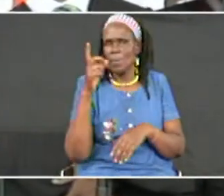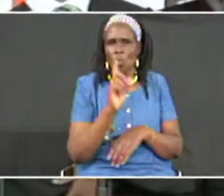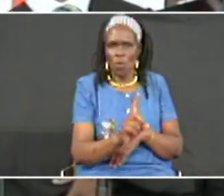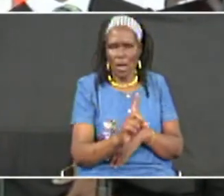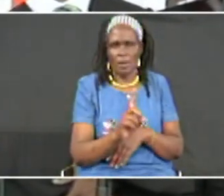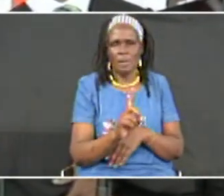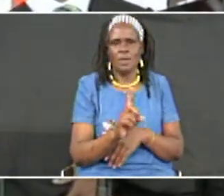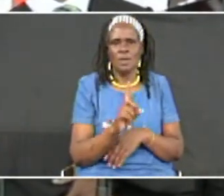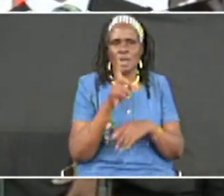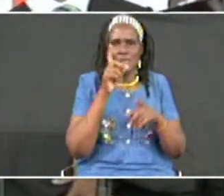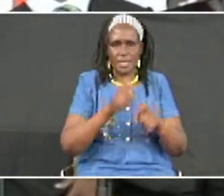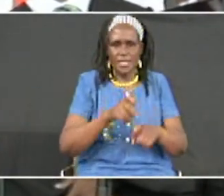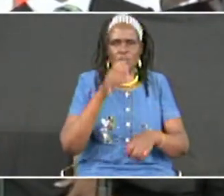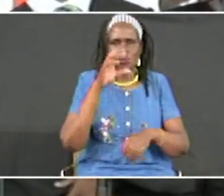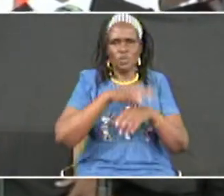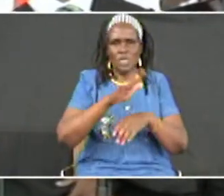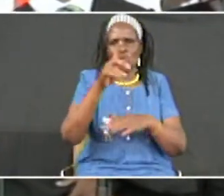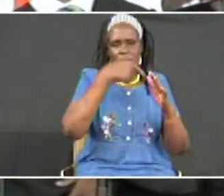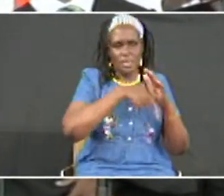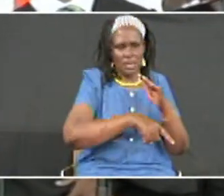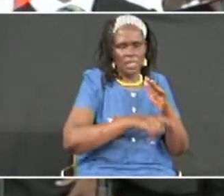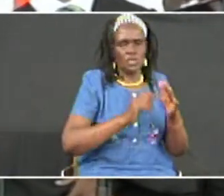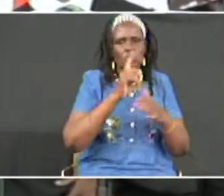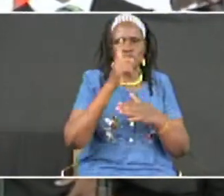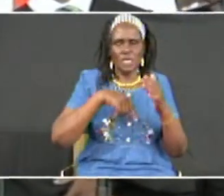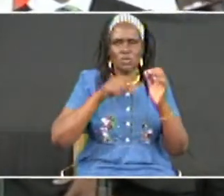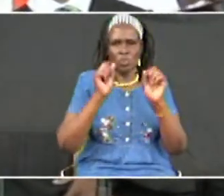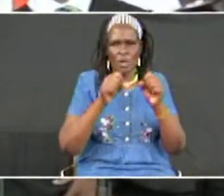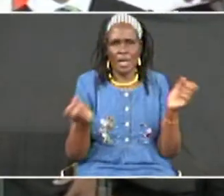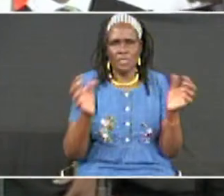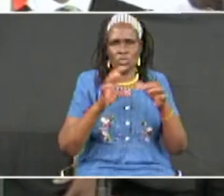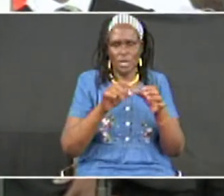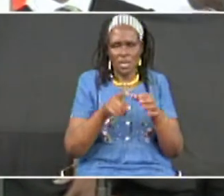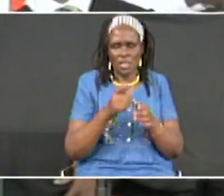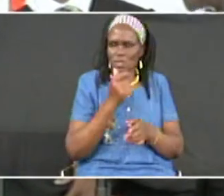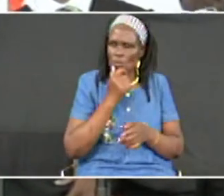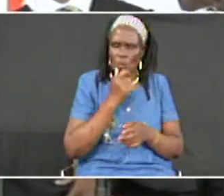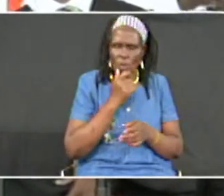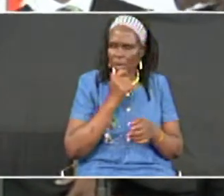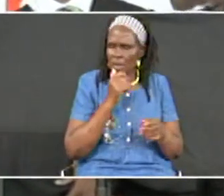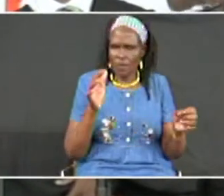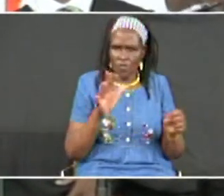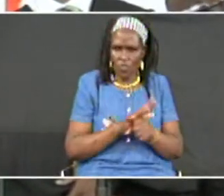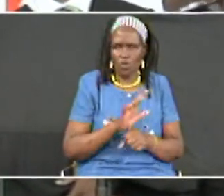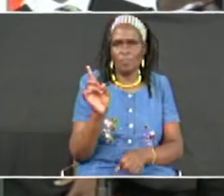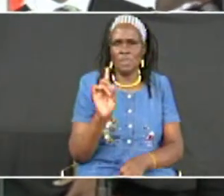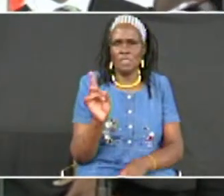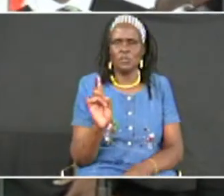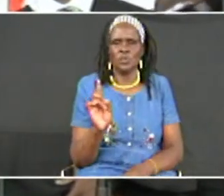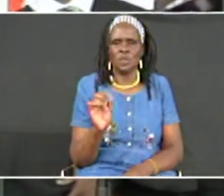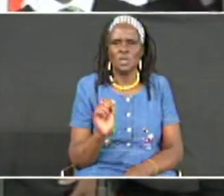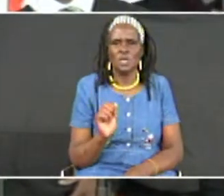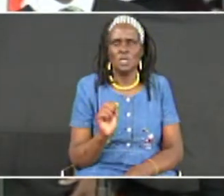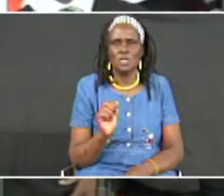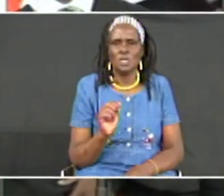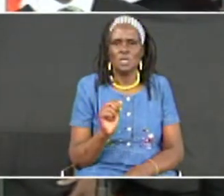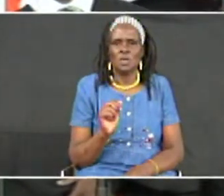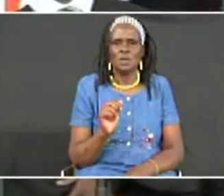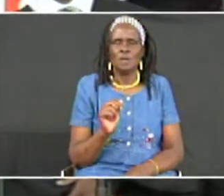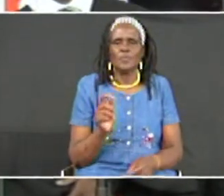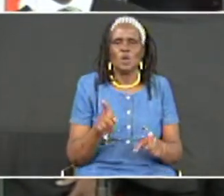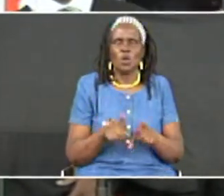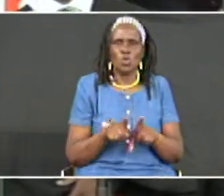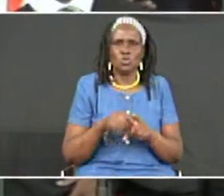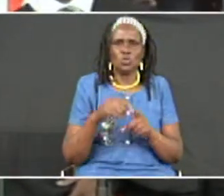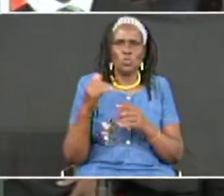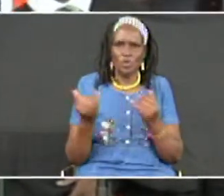your details so that you join this wonderful, wonderful ministry. When we introduced the visitors, we had